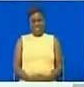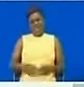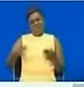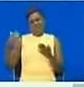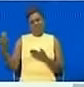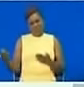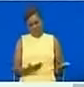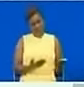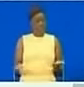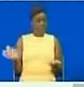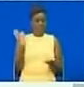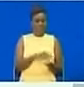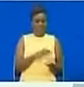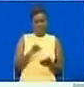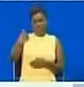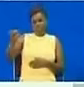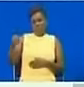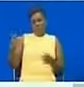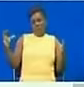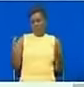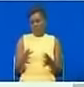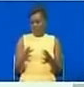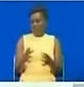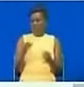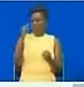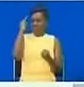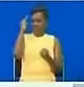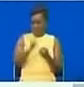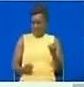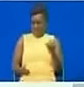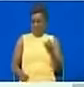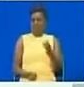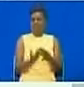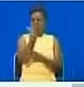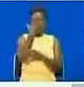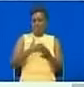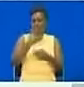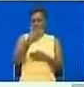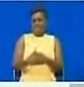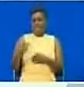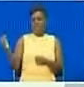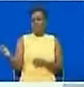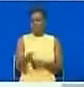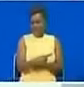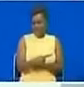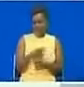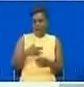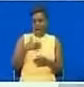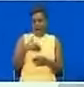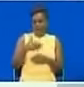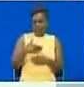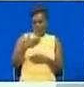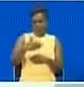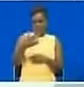Welcome back to KTN Prime. Now, the Jubilee Party of Kenya is finally set to be launched at the end of next month after its postponement more than three